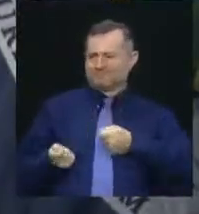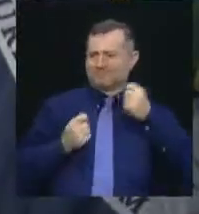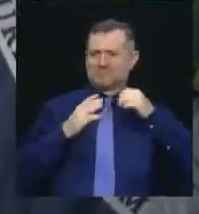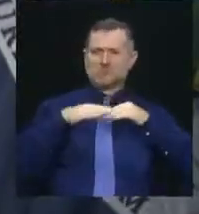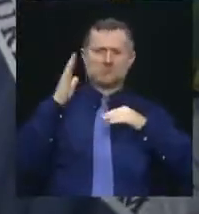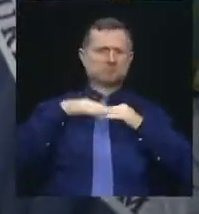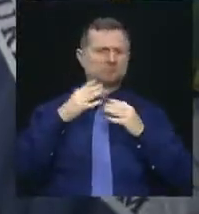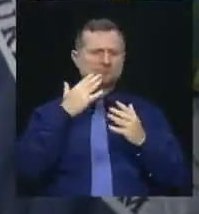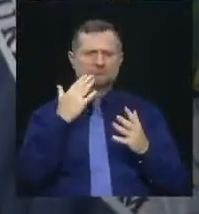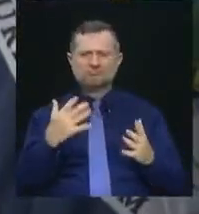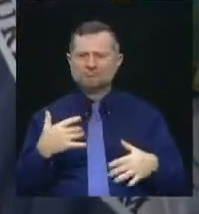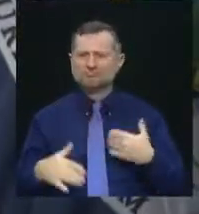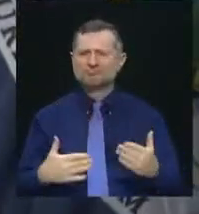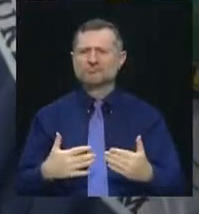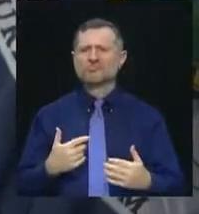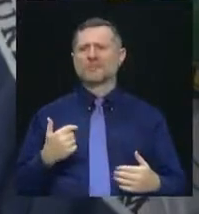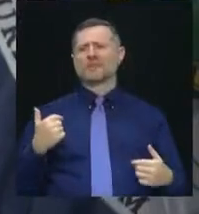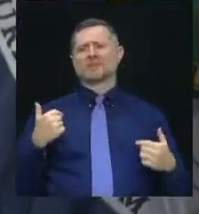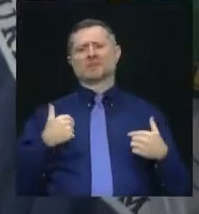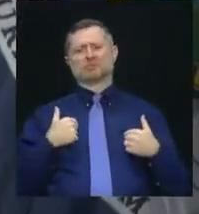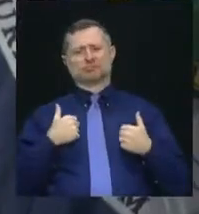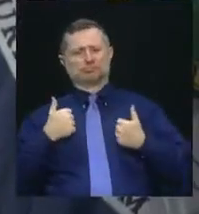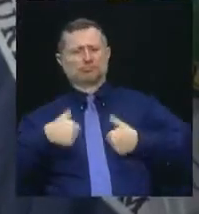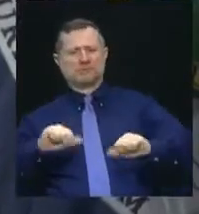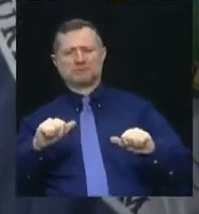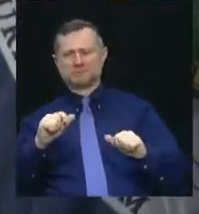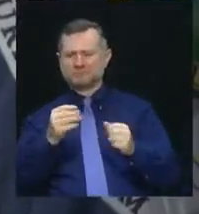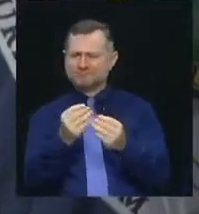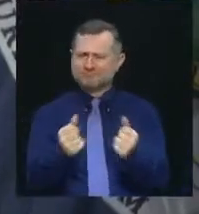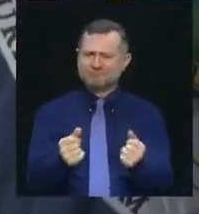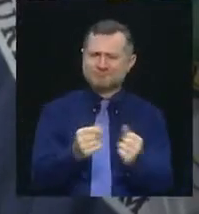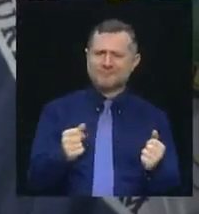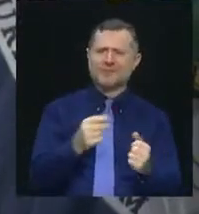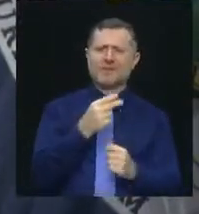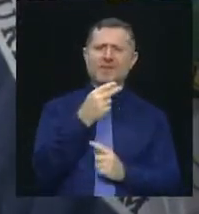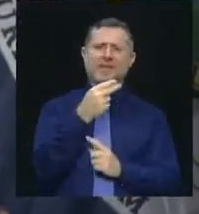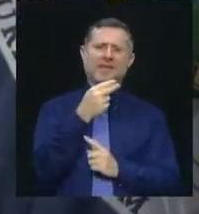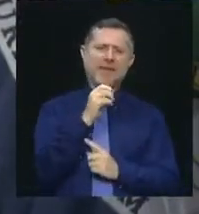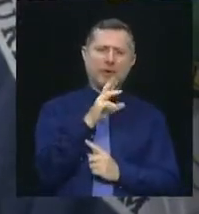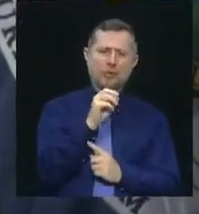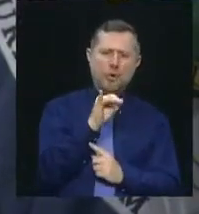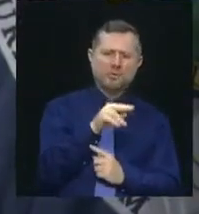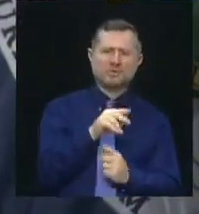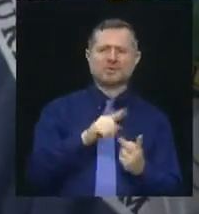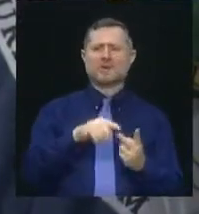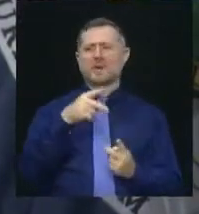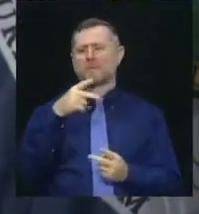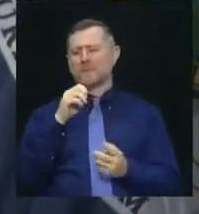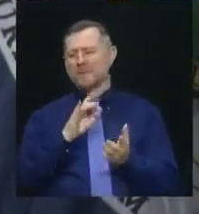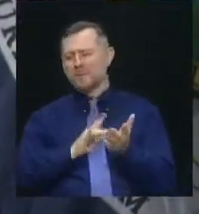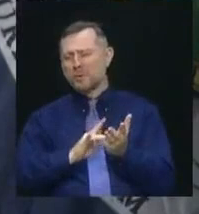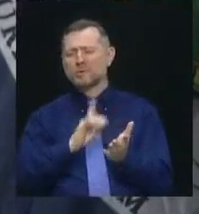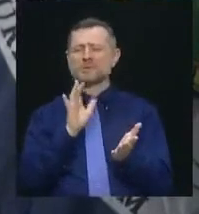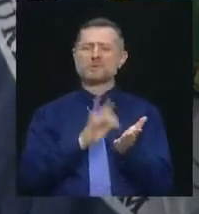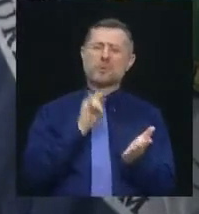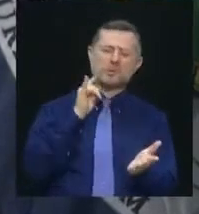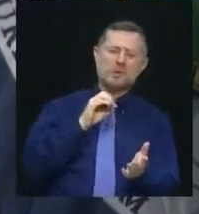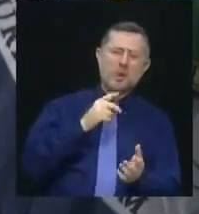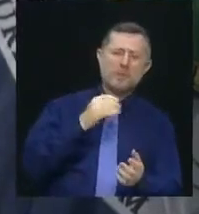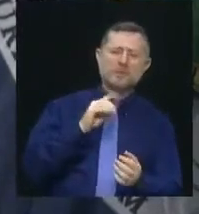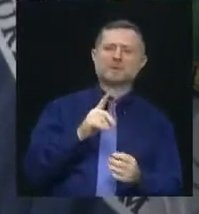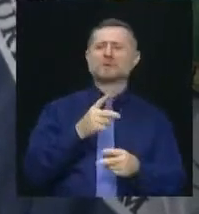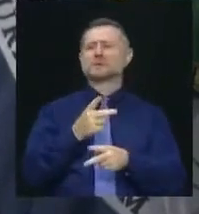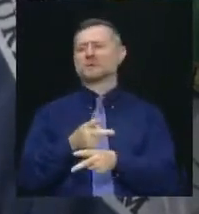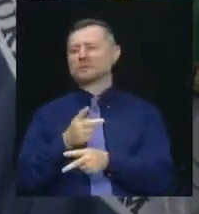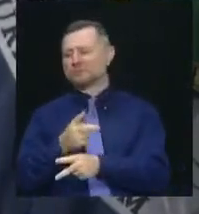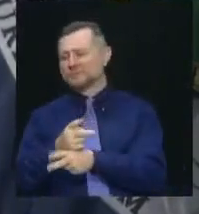policies to eradicate the specter of heroin and opioid abuse, something that has touched my family personally. Child care issues. I've been out there making the announcements